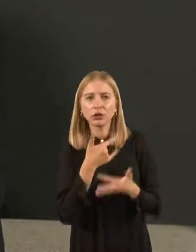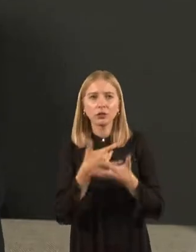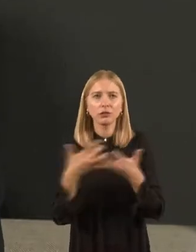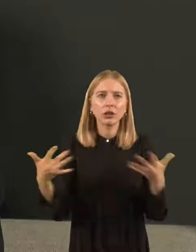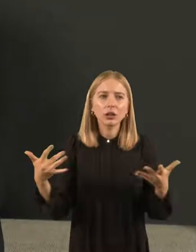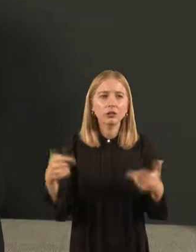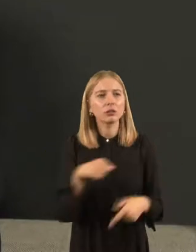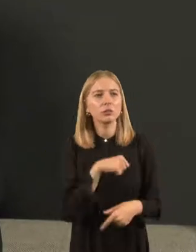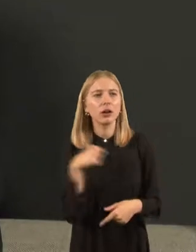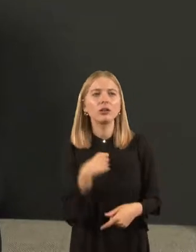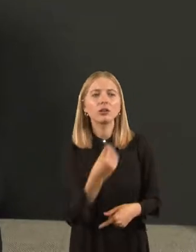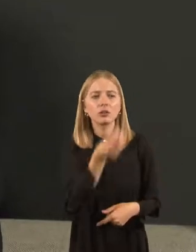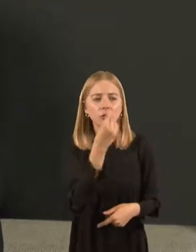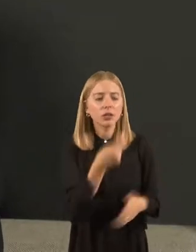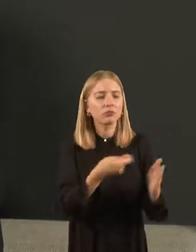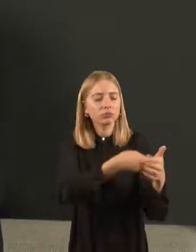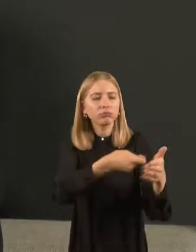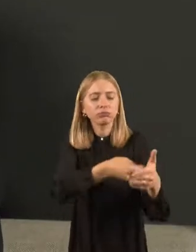have